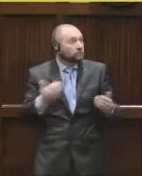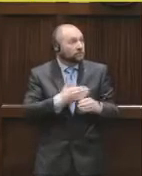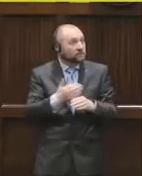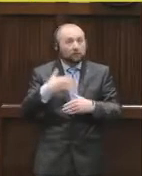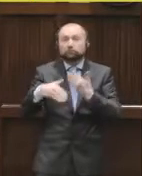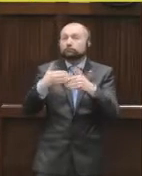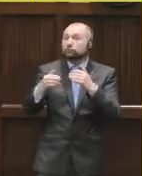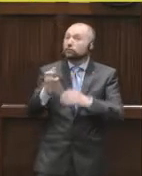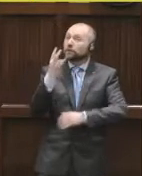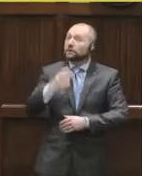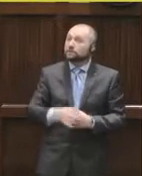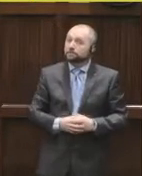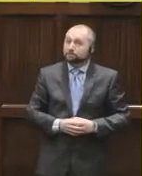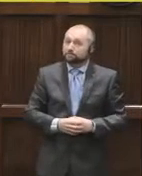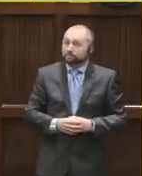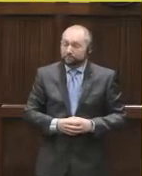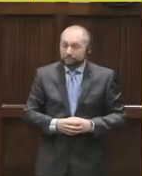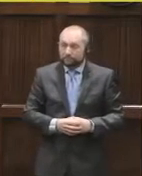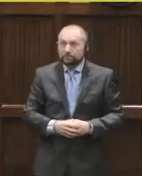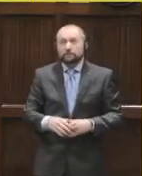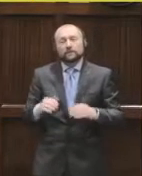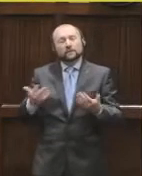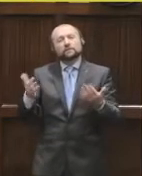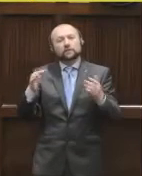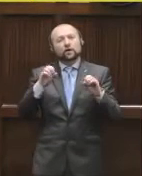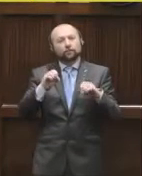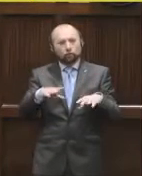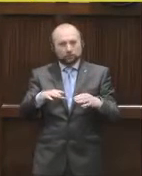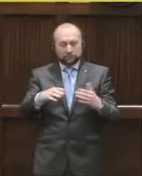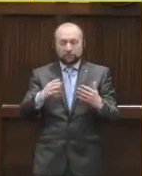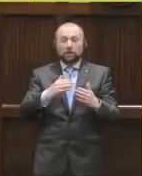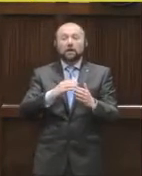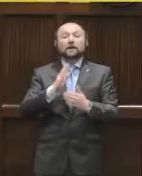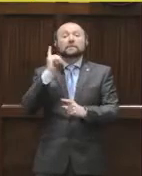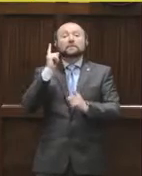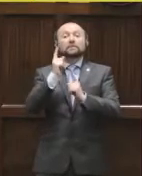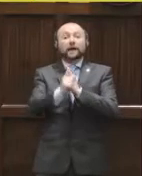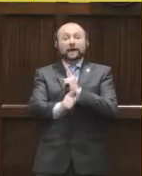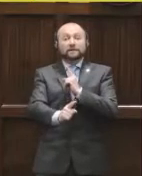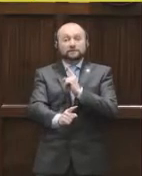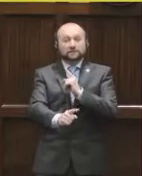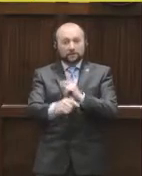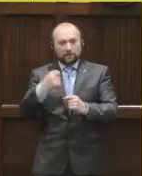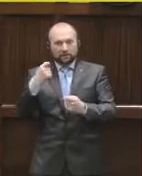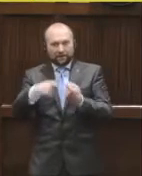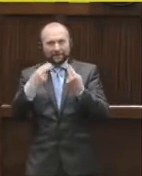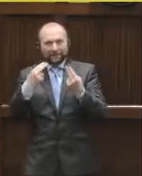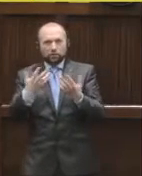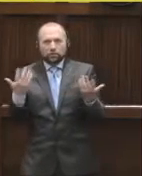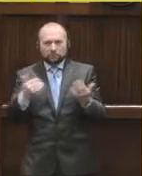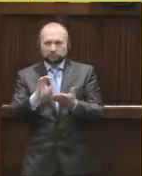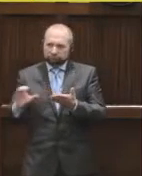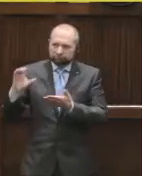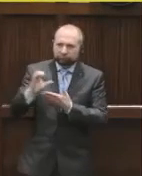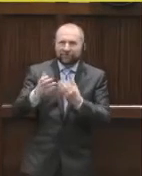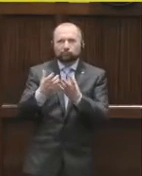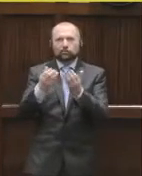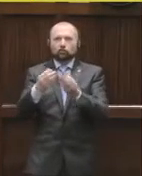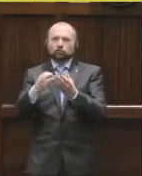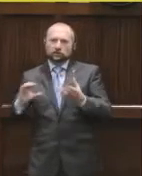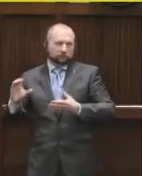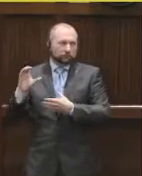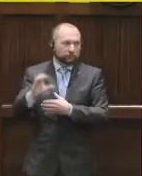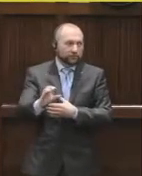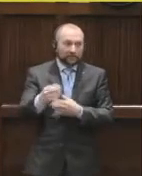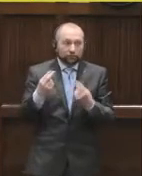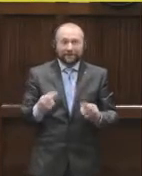put through and dealt with. And of course the resources put with it, resources that will be there, and meaningful